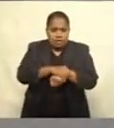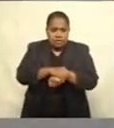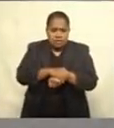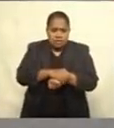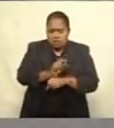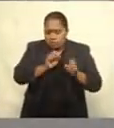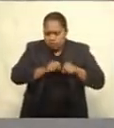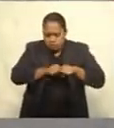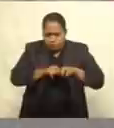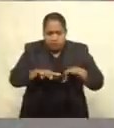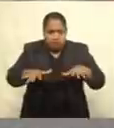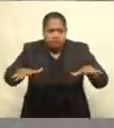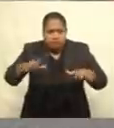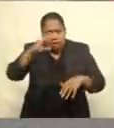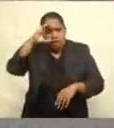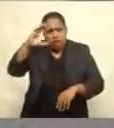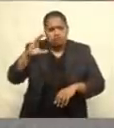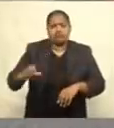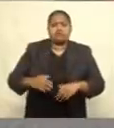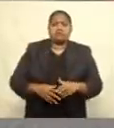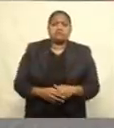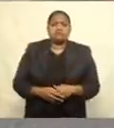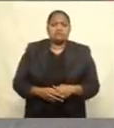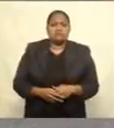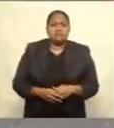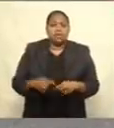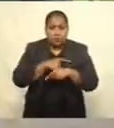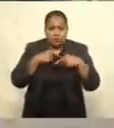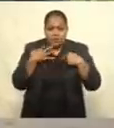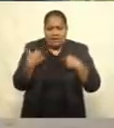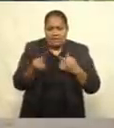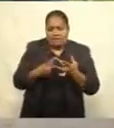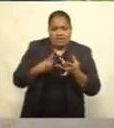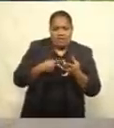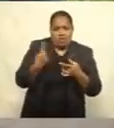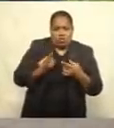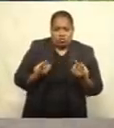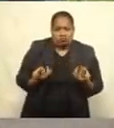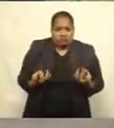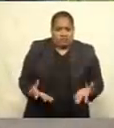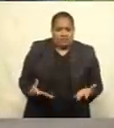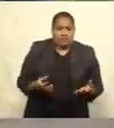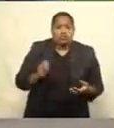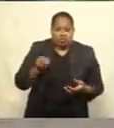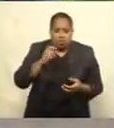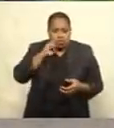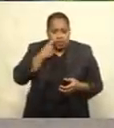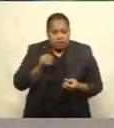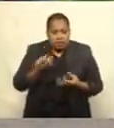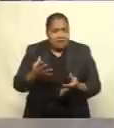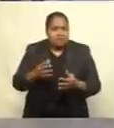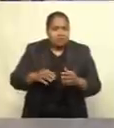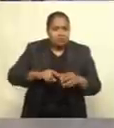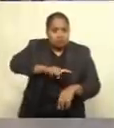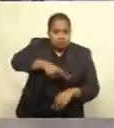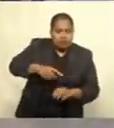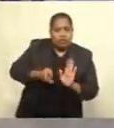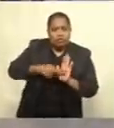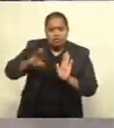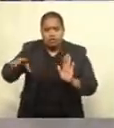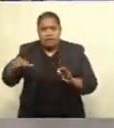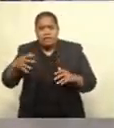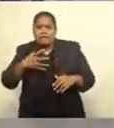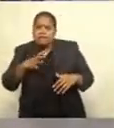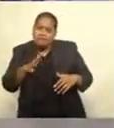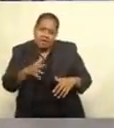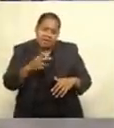the country. And we have our reserves that are standby. So we'll top up that up with the Suvarnasori. So another 100 or more, between